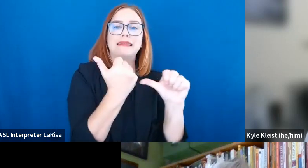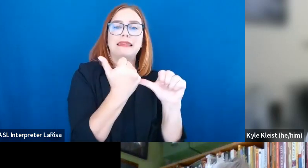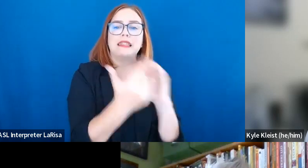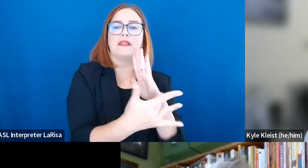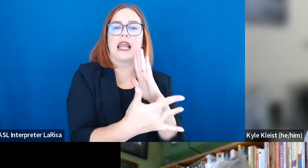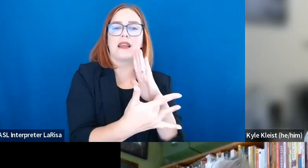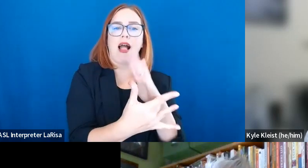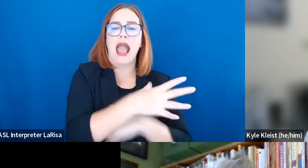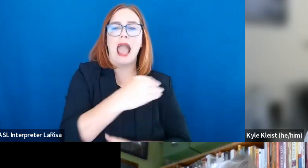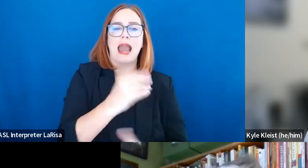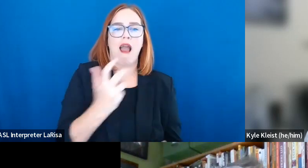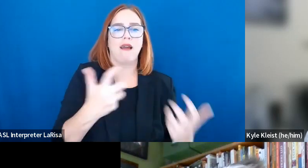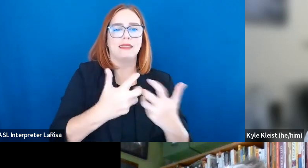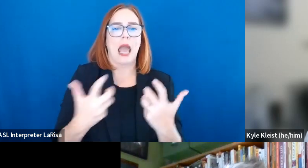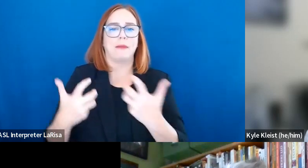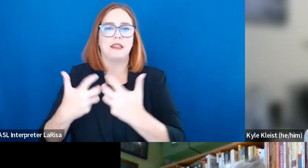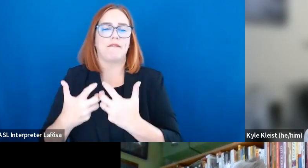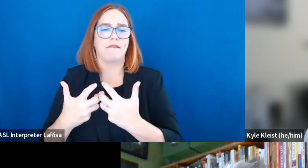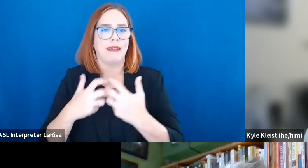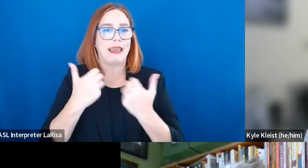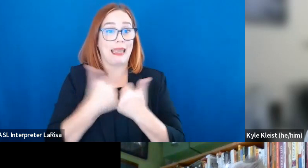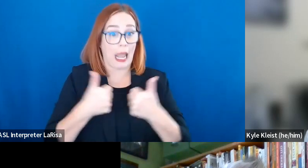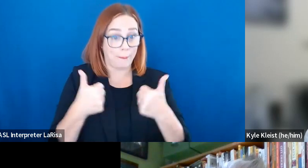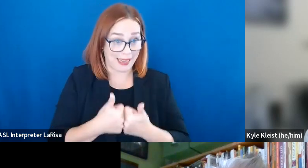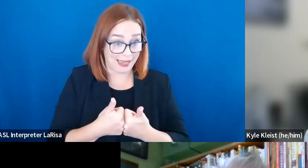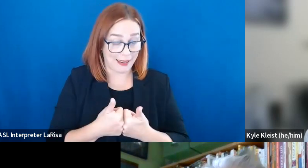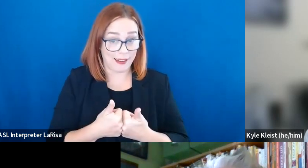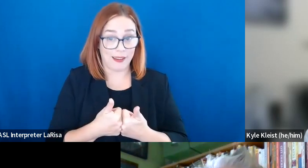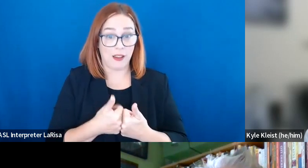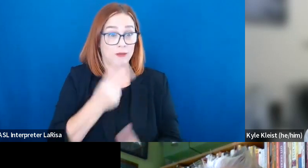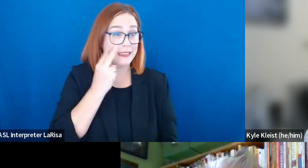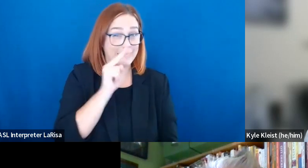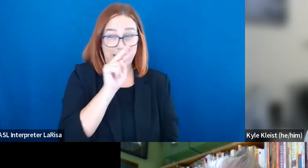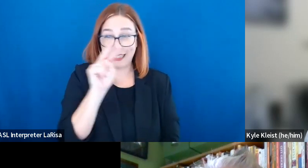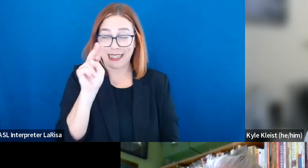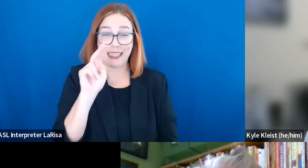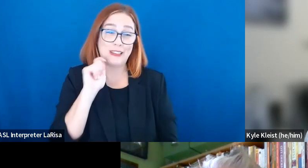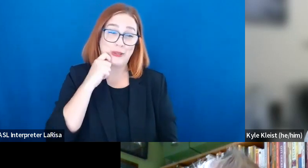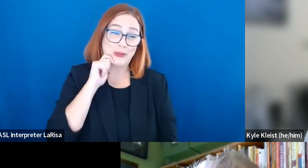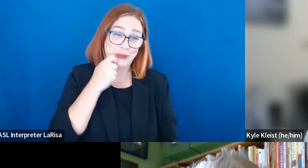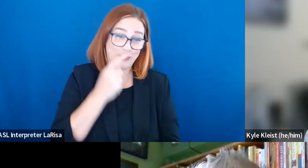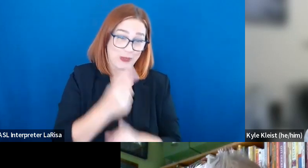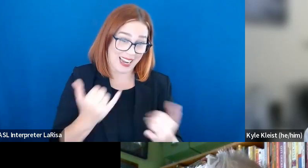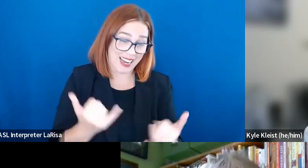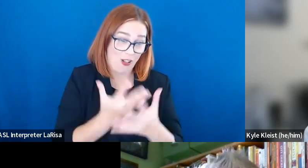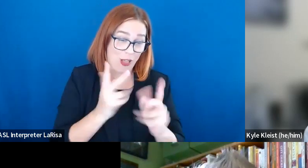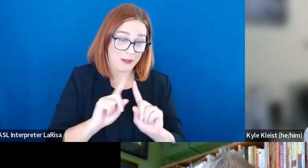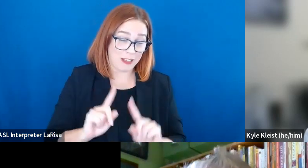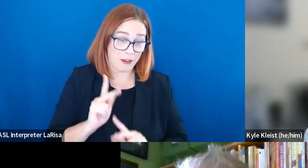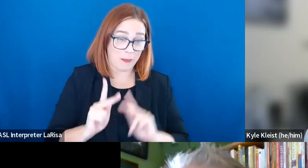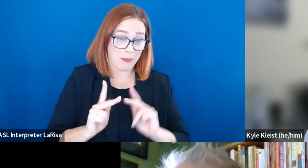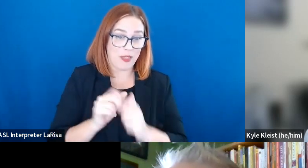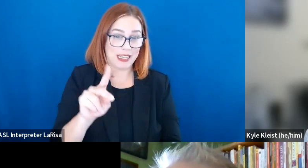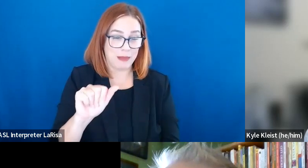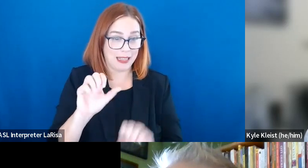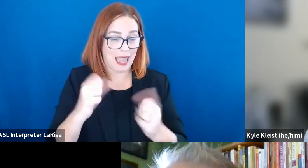is becoming one of the cool things out there in IL right now, and even for people with disabilities. But